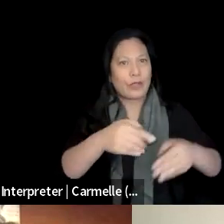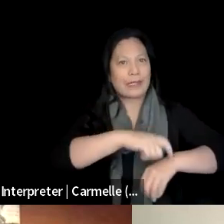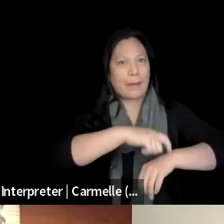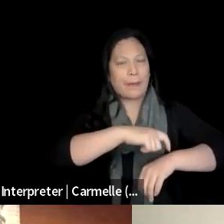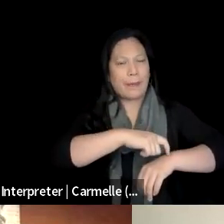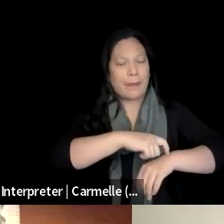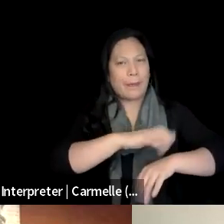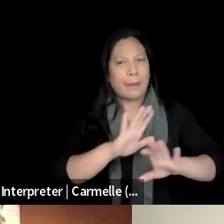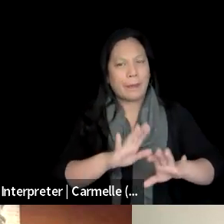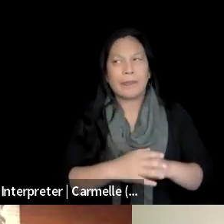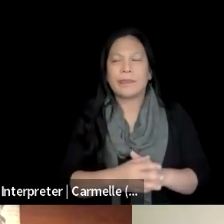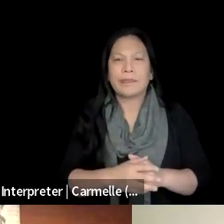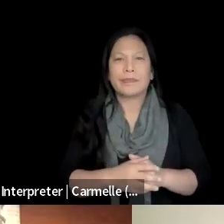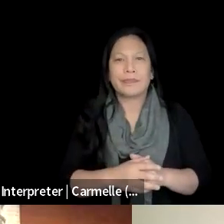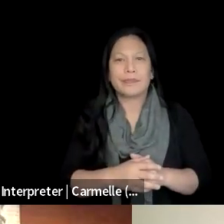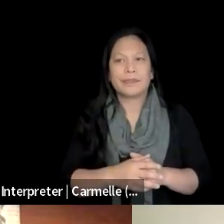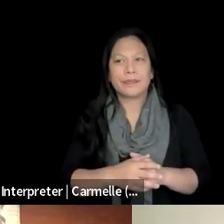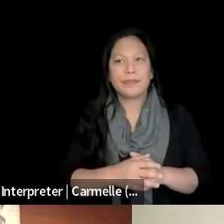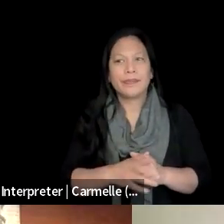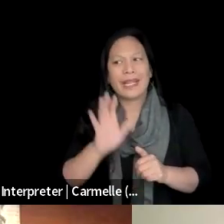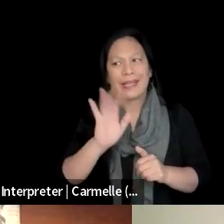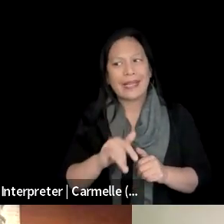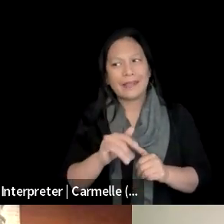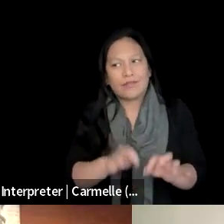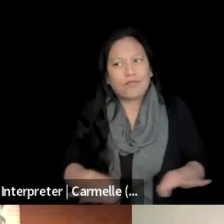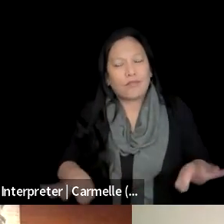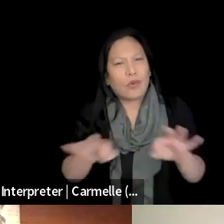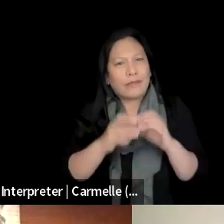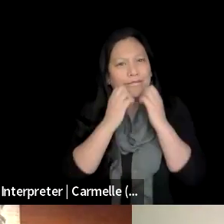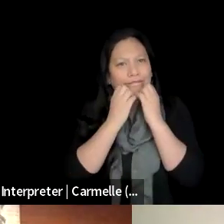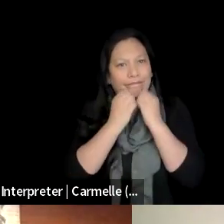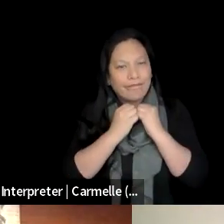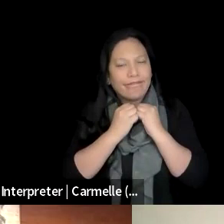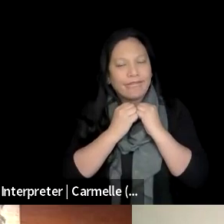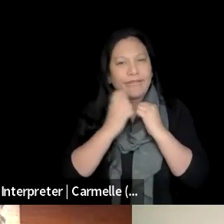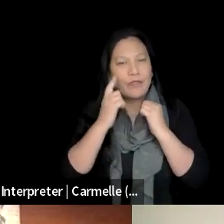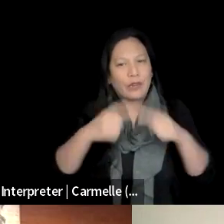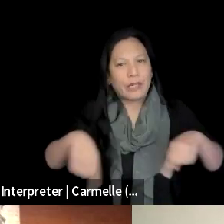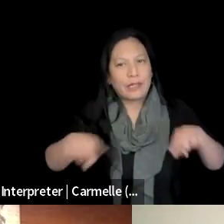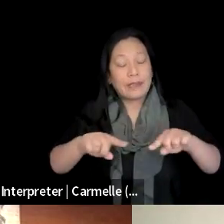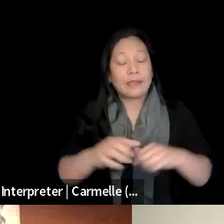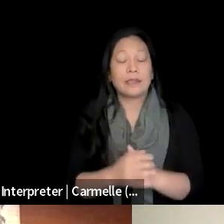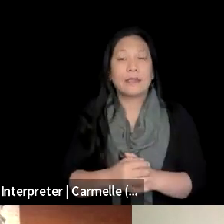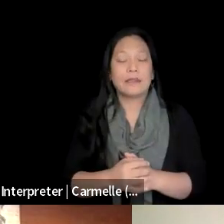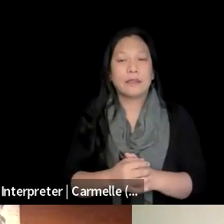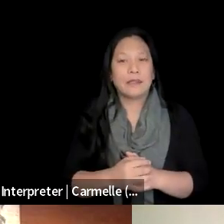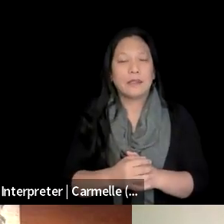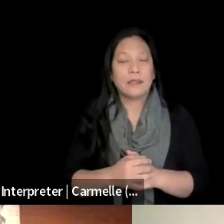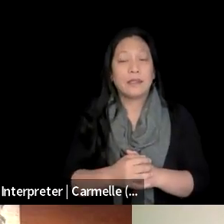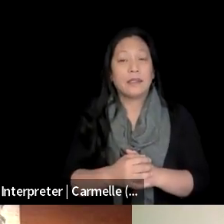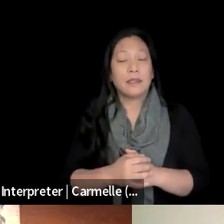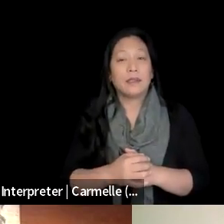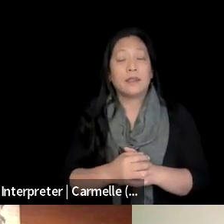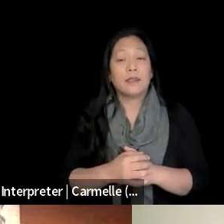Like, that is our most precious resource. And so what we decide to give it